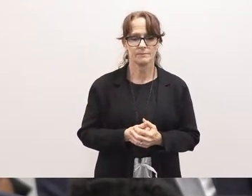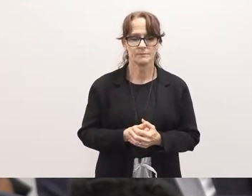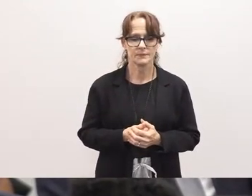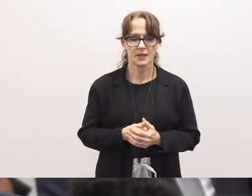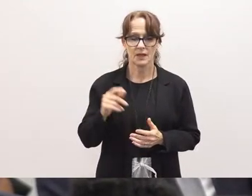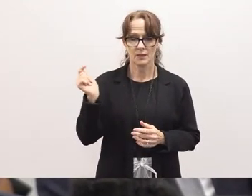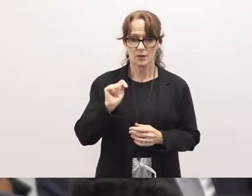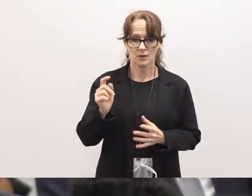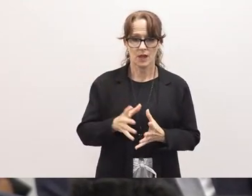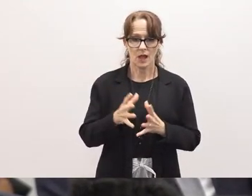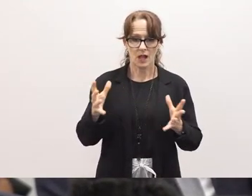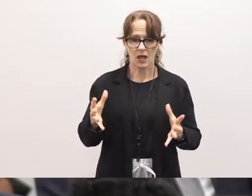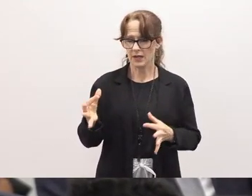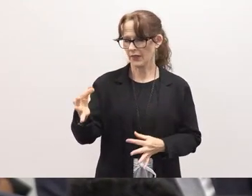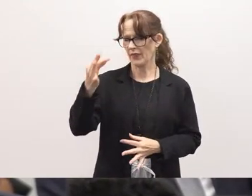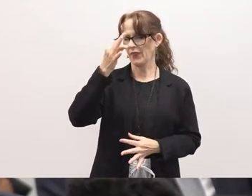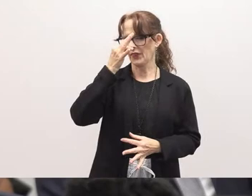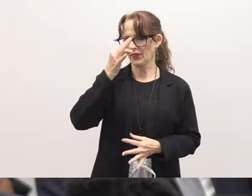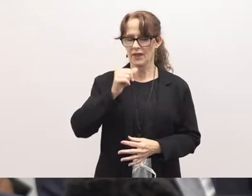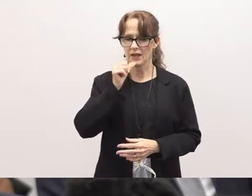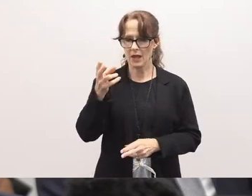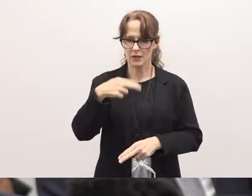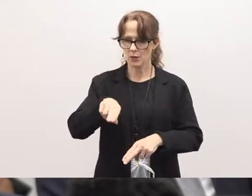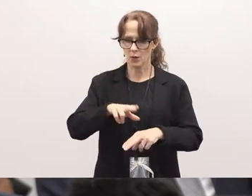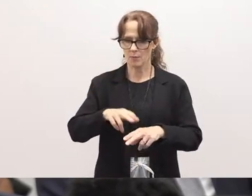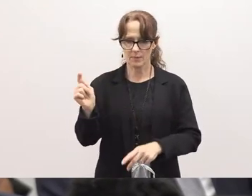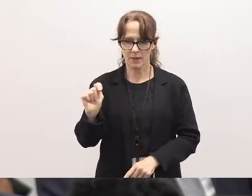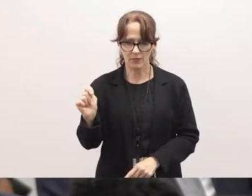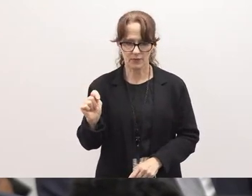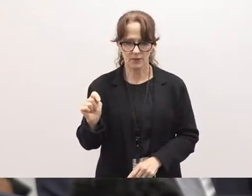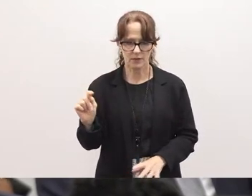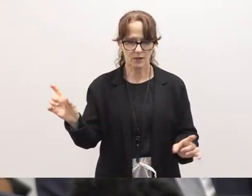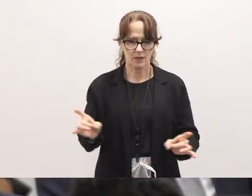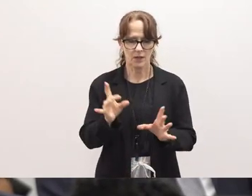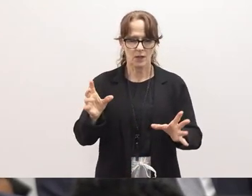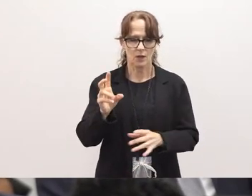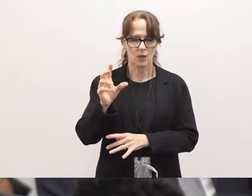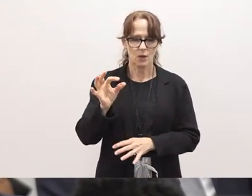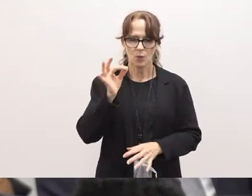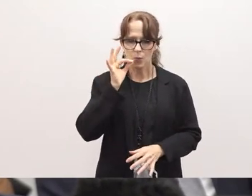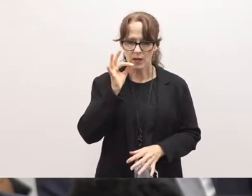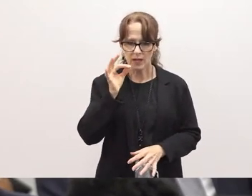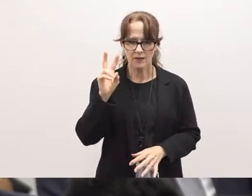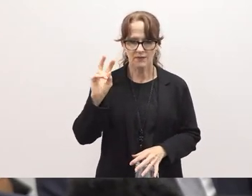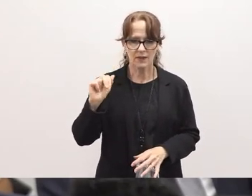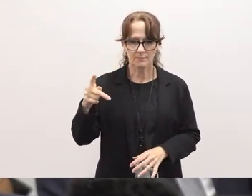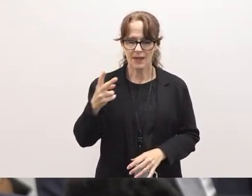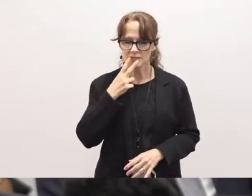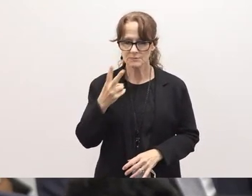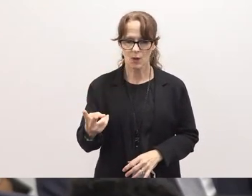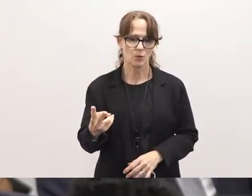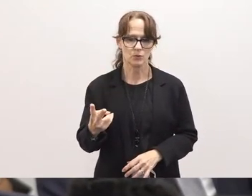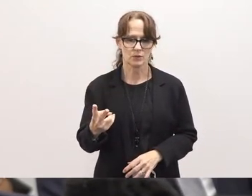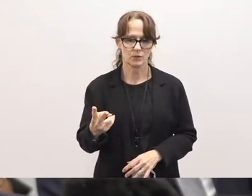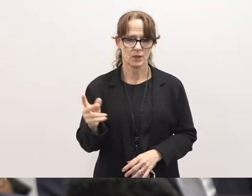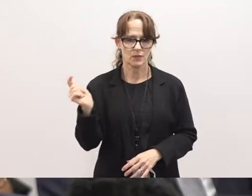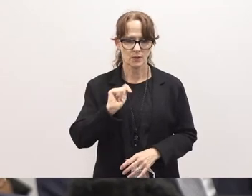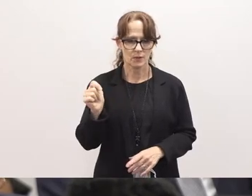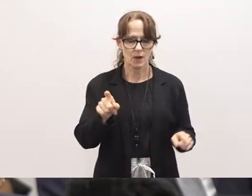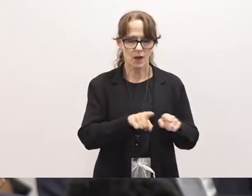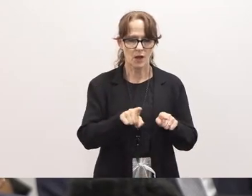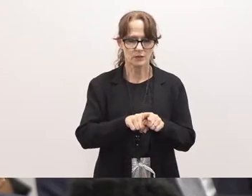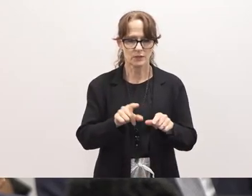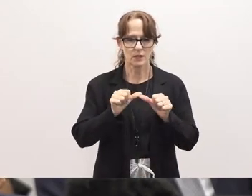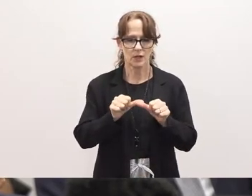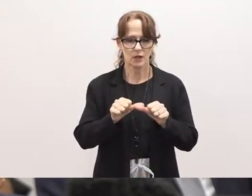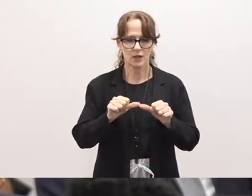The restrooms carry a large stench that doesn't smell like your normal restroom. It reeks of weed, vape, and smoke. The restrooms are also constantly